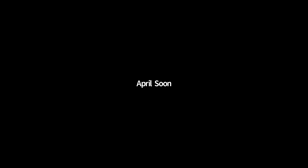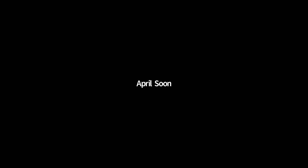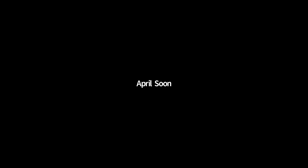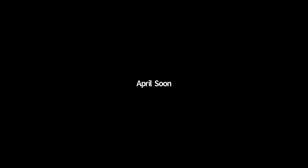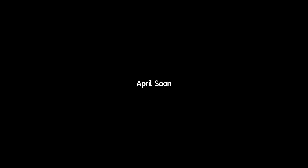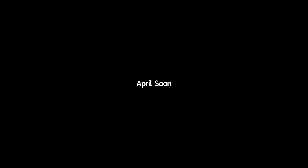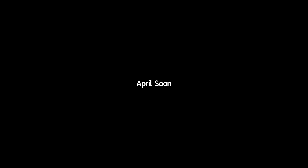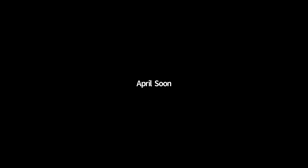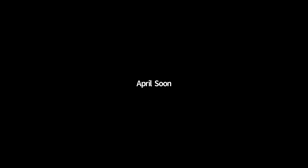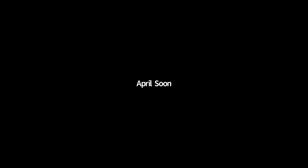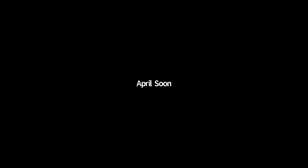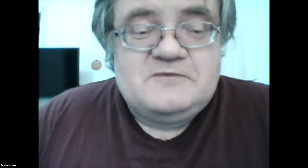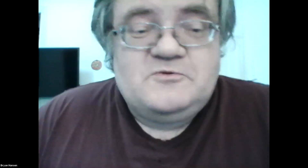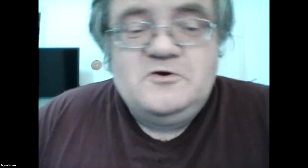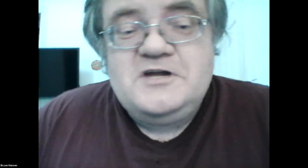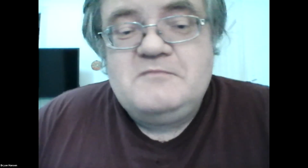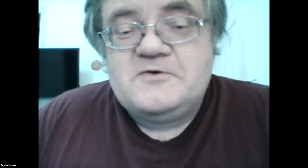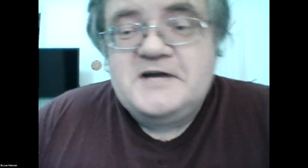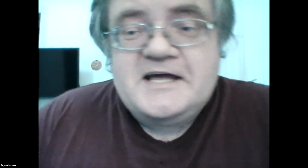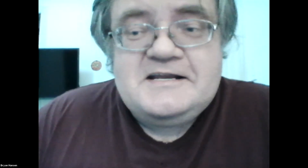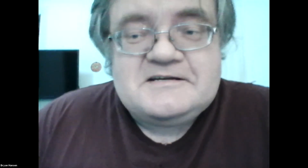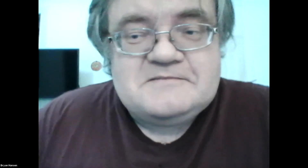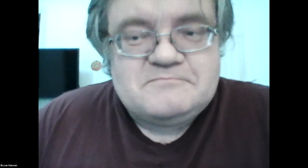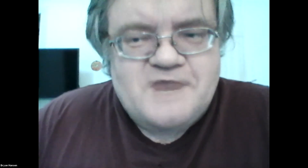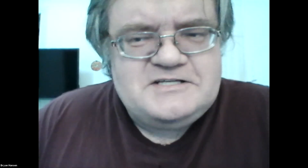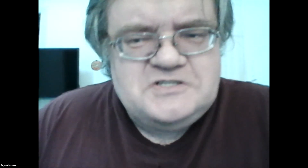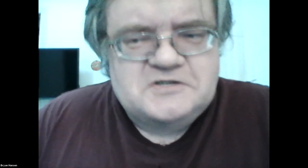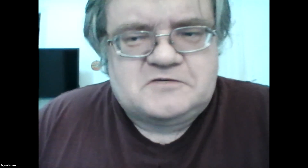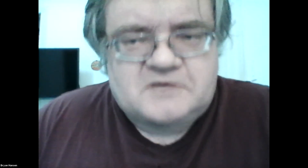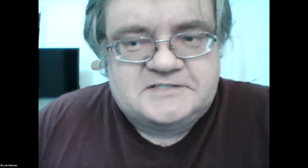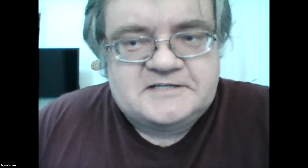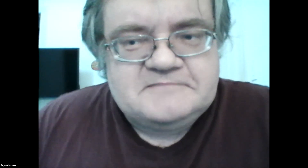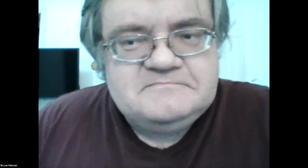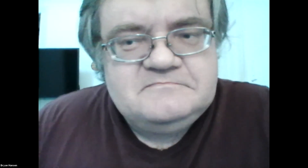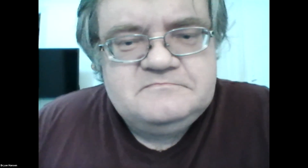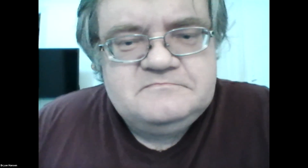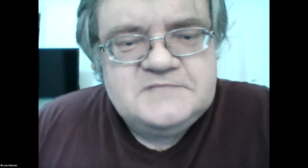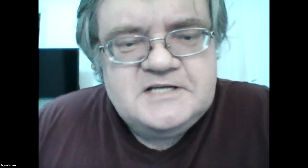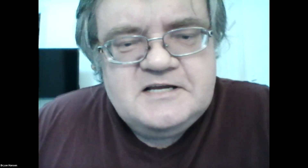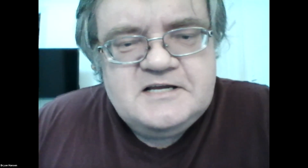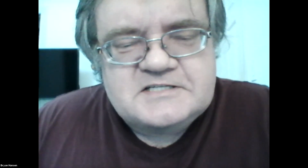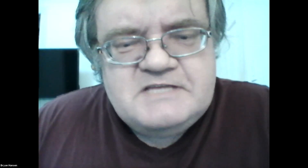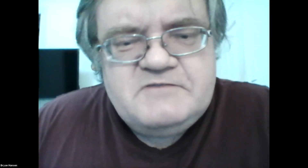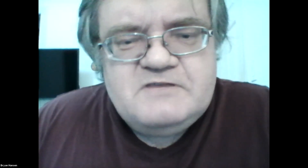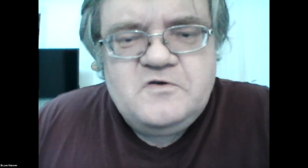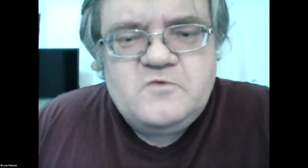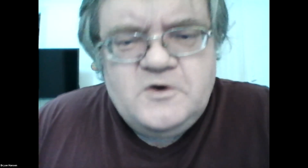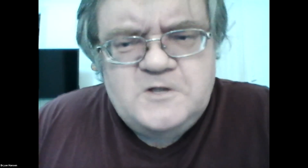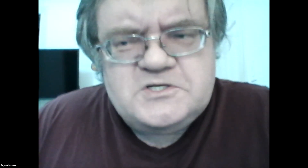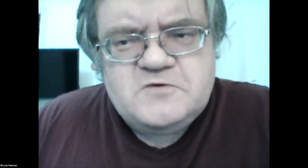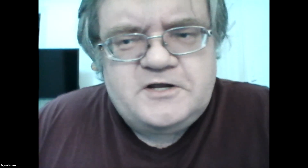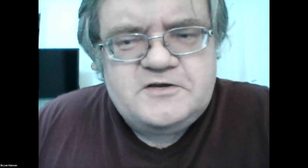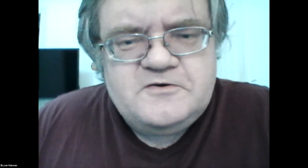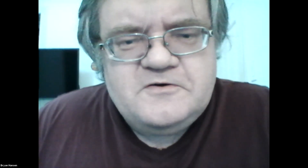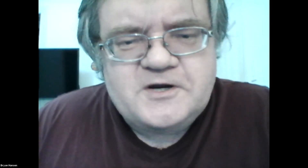Yeah. Finally, rule number 9, practice your grunting. Because even if your words